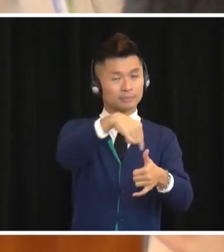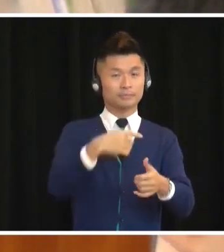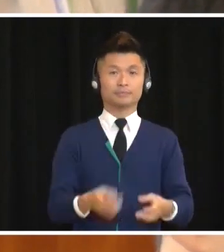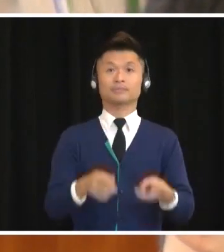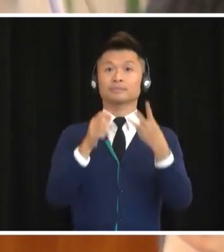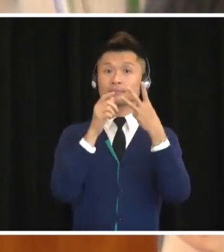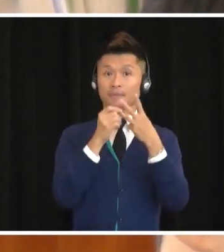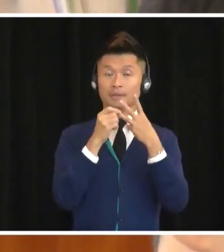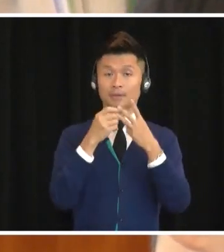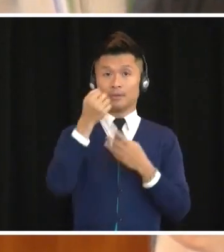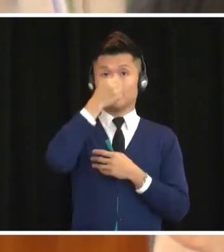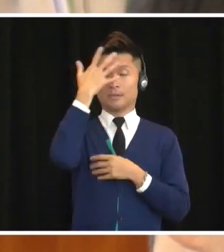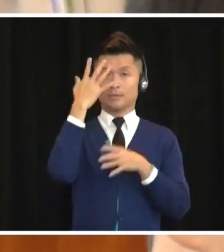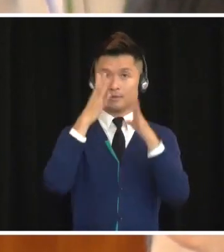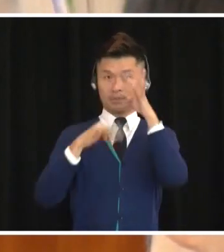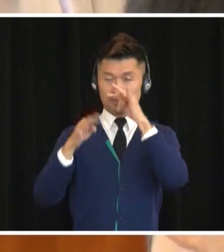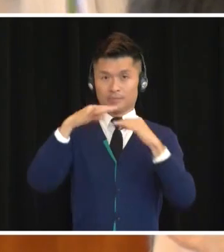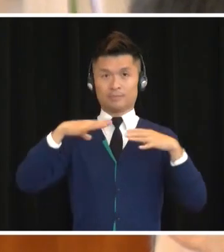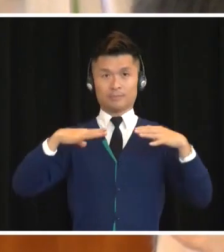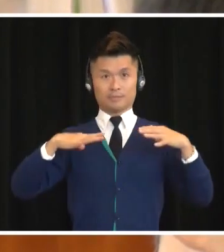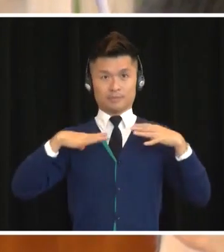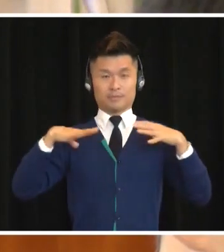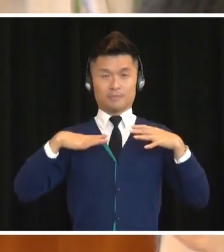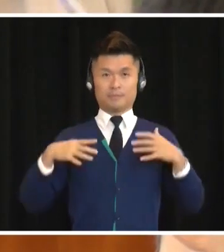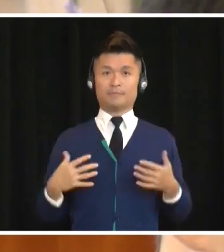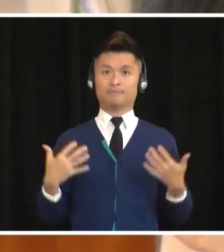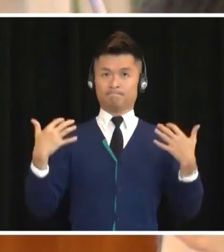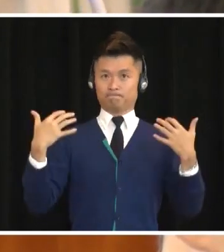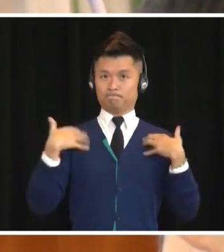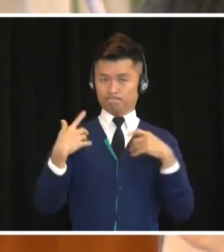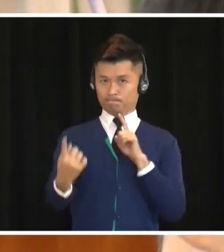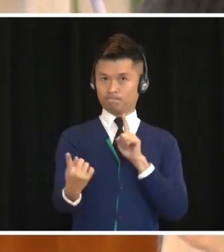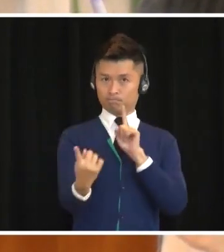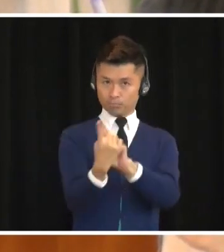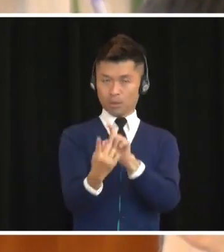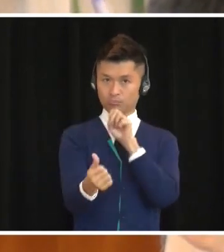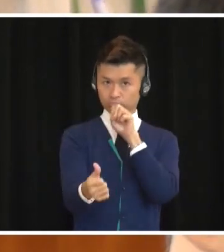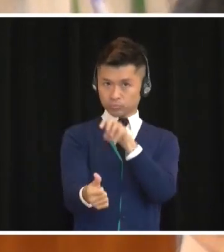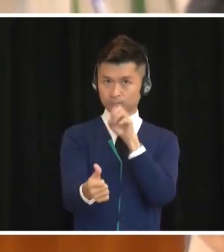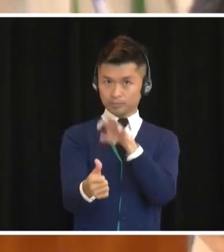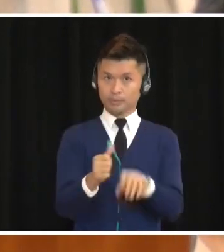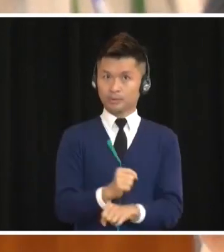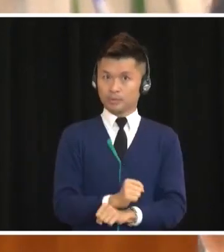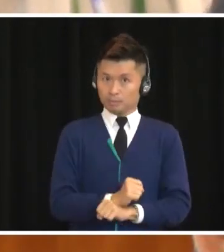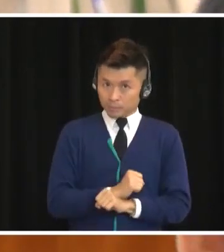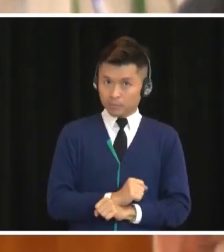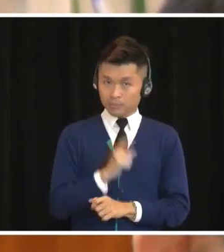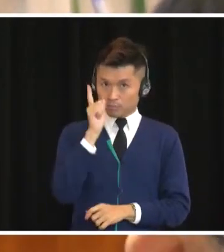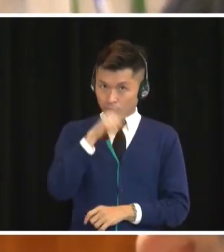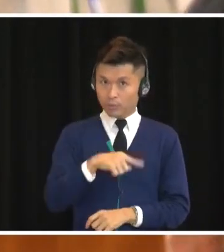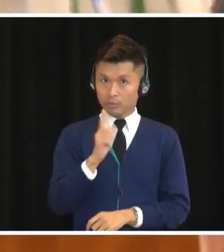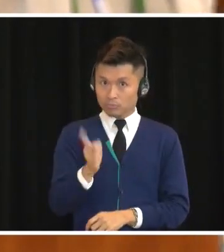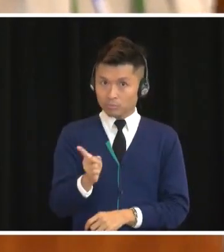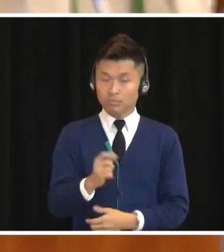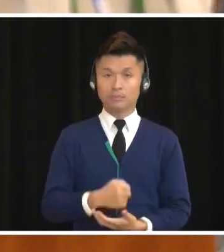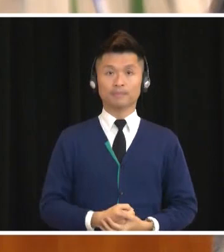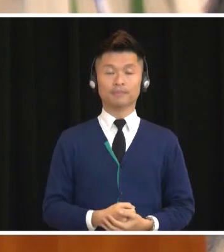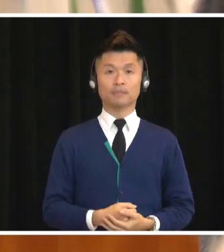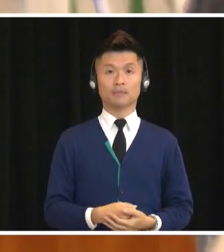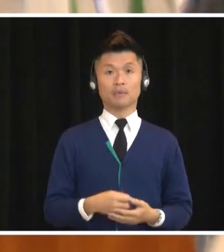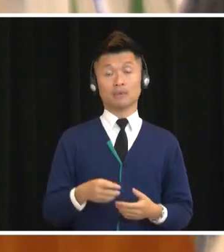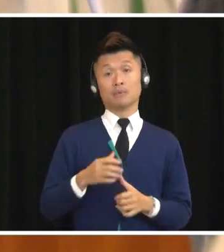counseling institutions, or we can have our juvenile